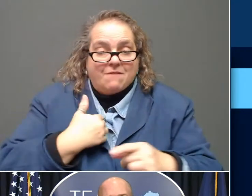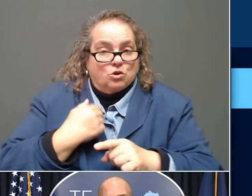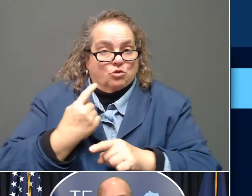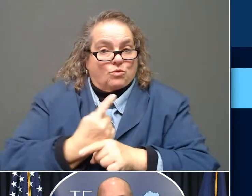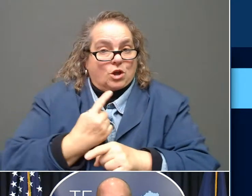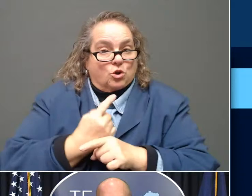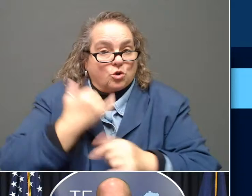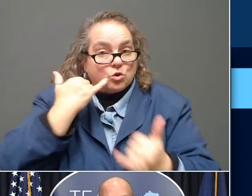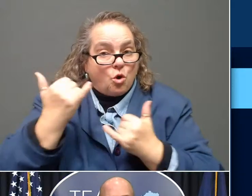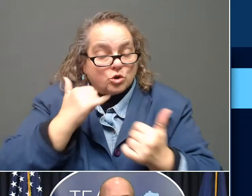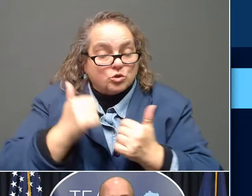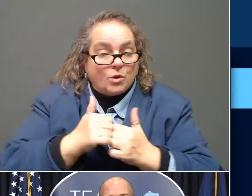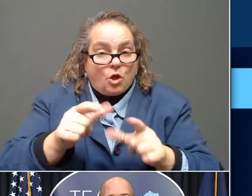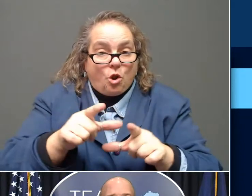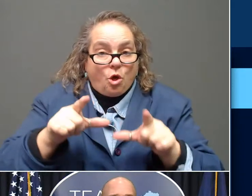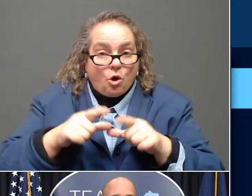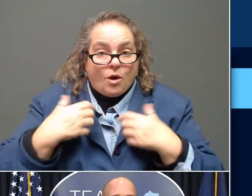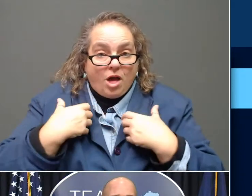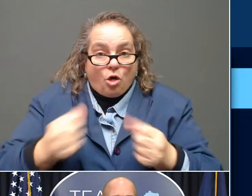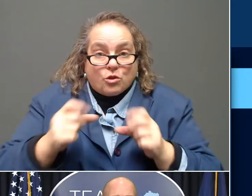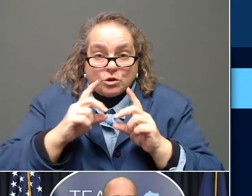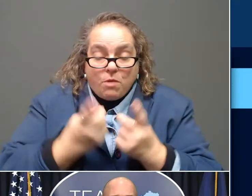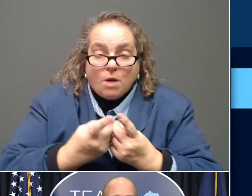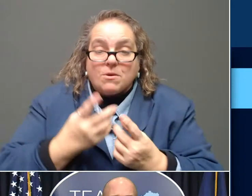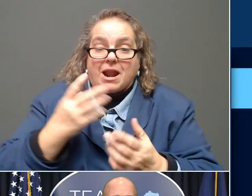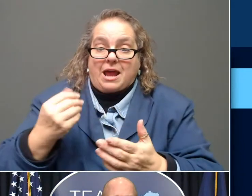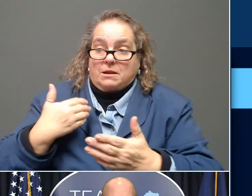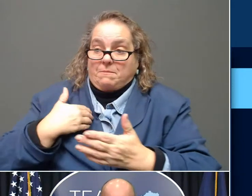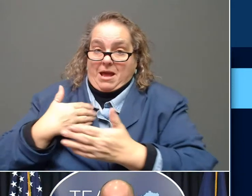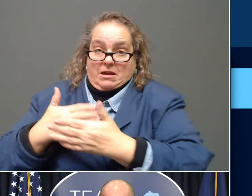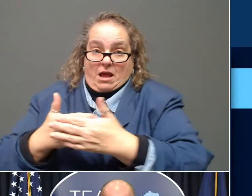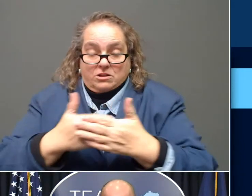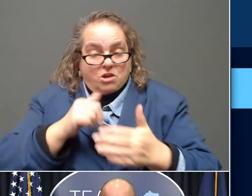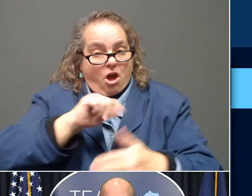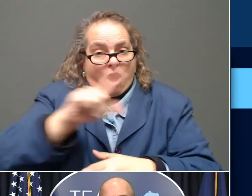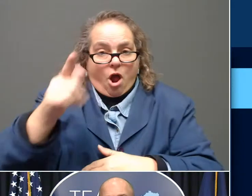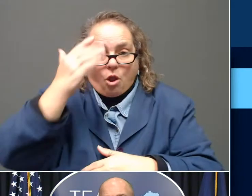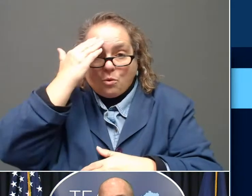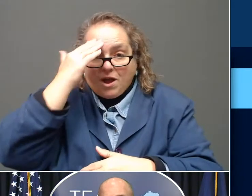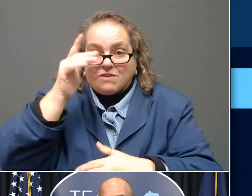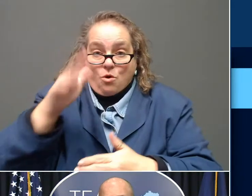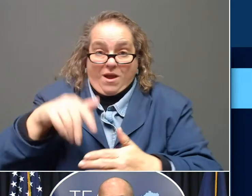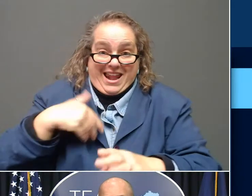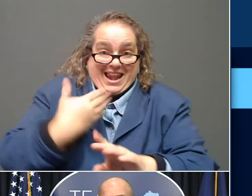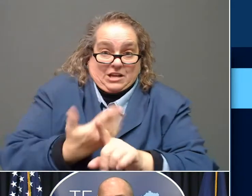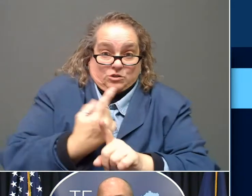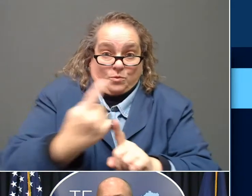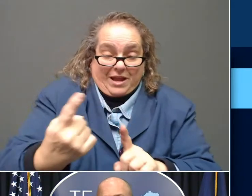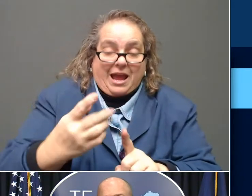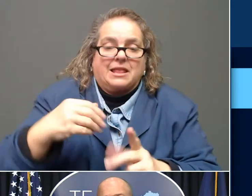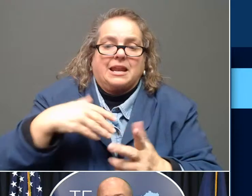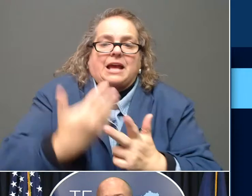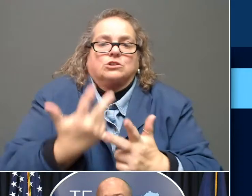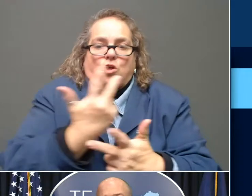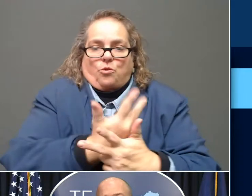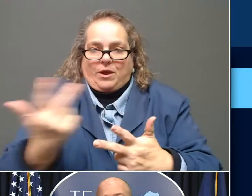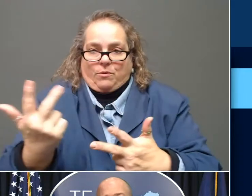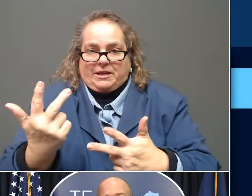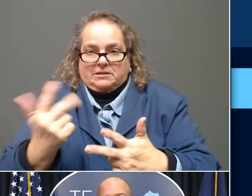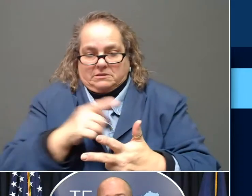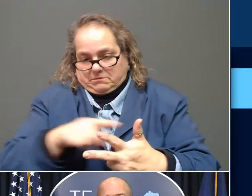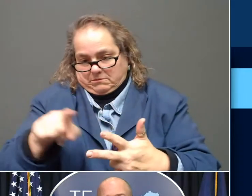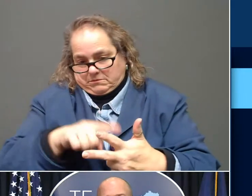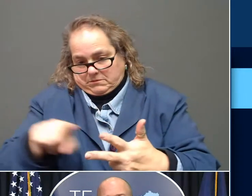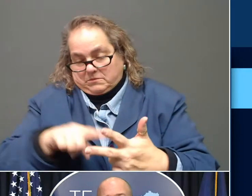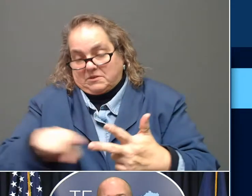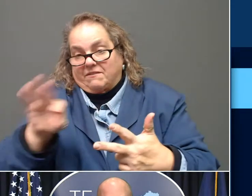to give 100 doses per 1% of population for every county, rounded up to a minimum of 100 because that's the smallest